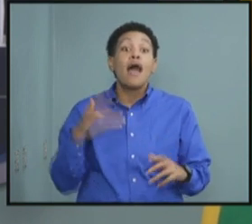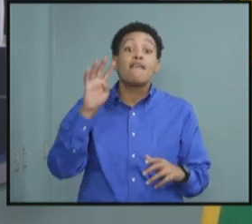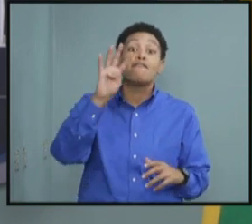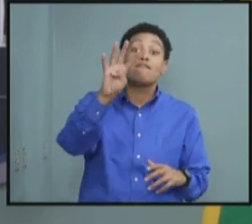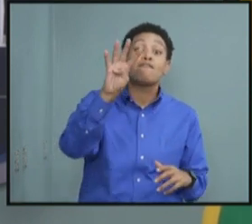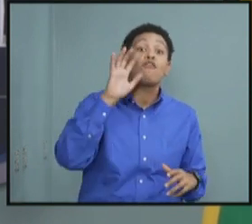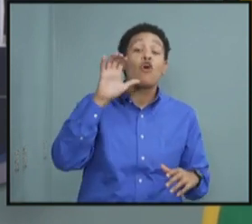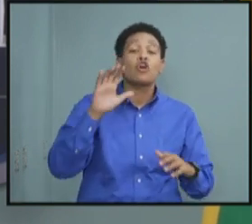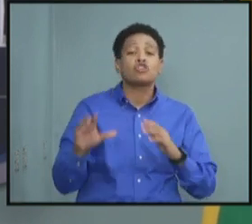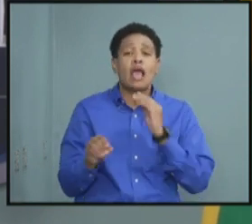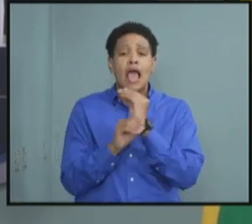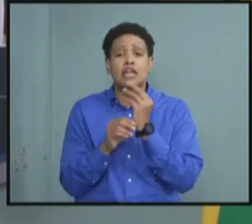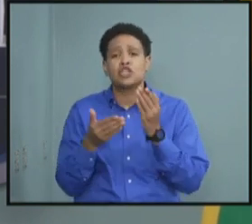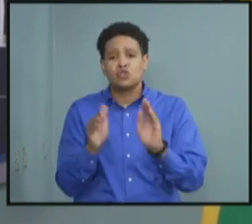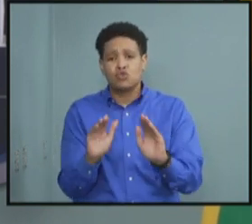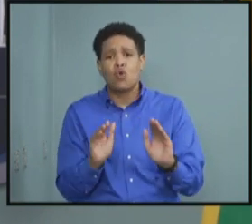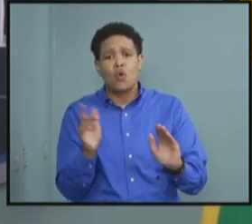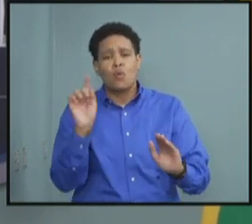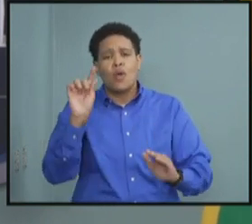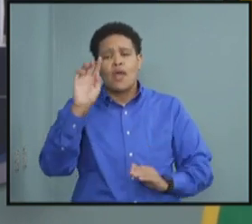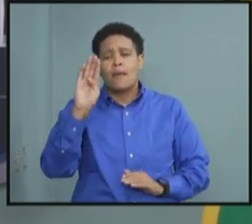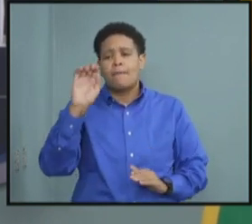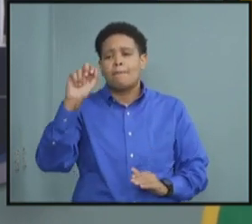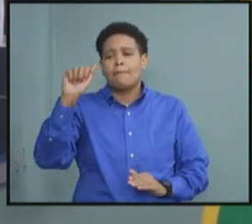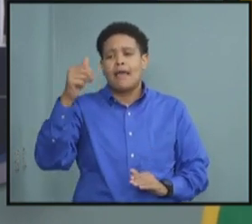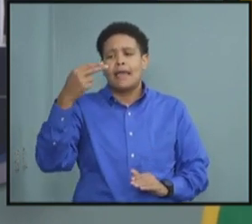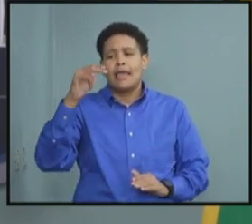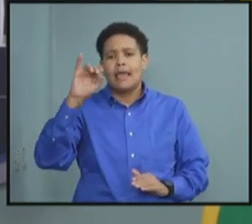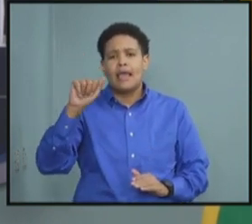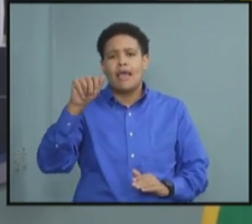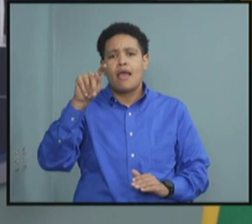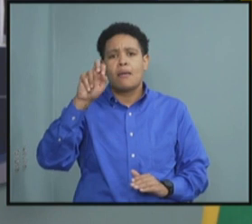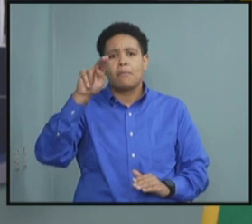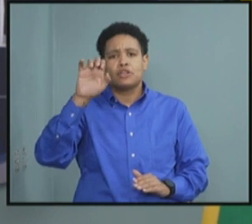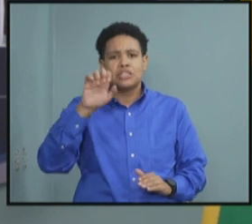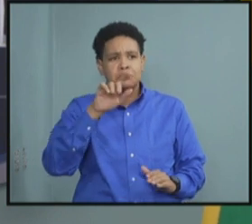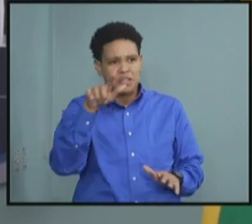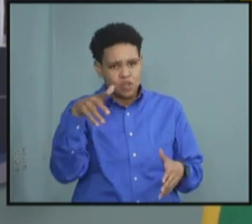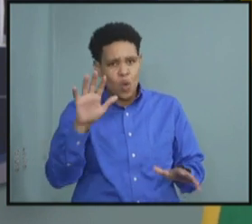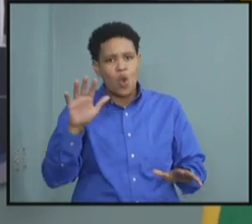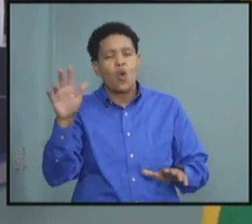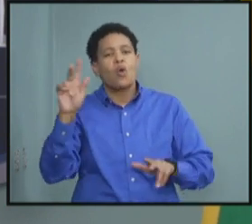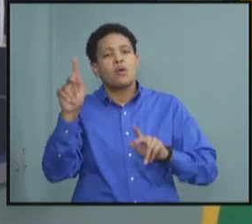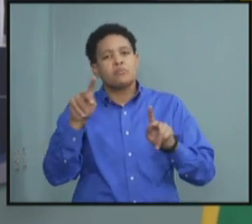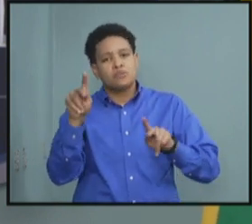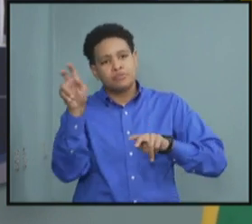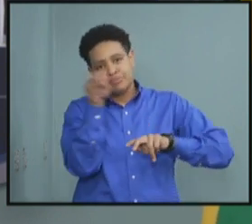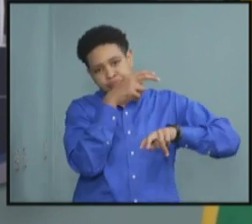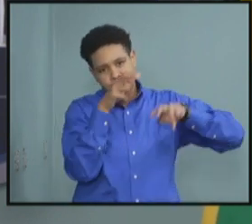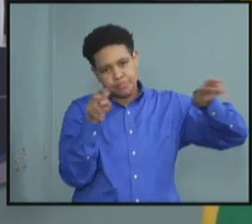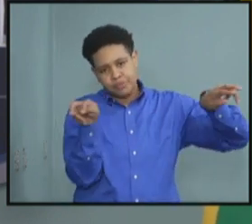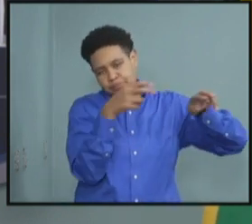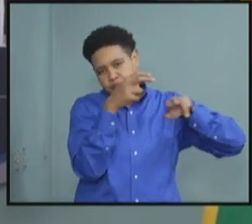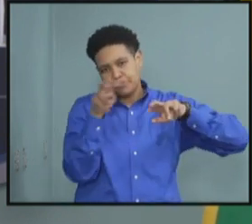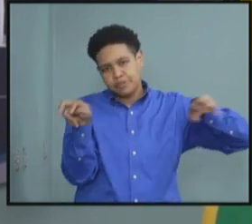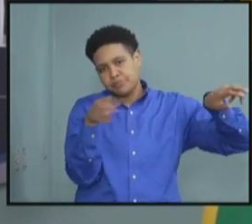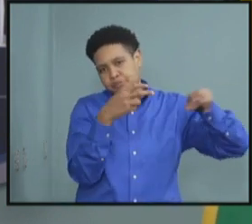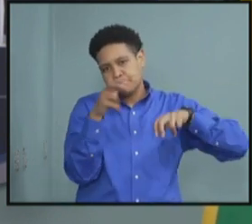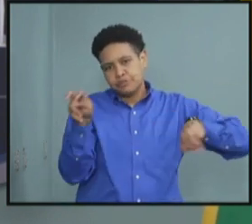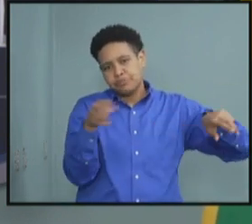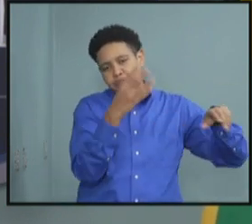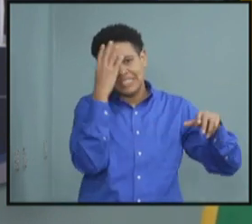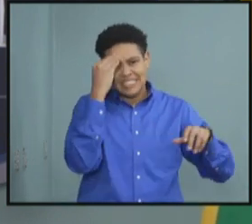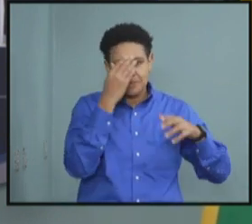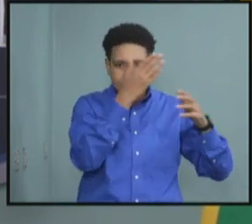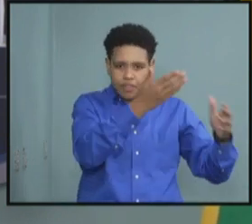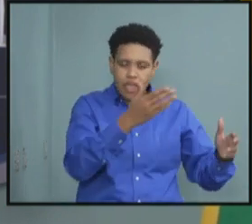400 additional rooms at the Bahia Principe to facilitate this phased disembarkation. And again,